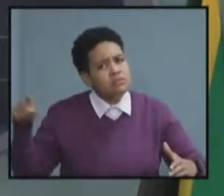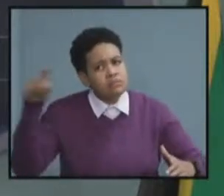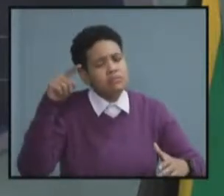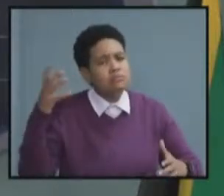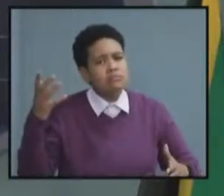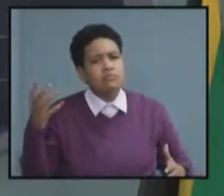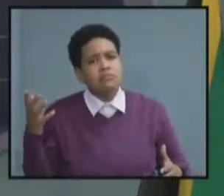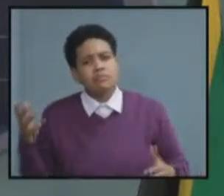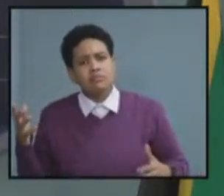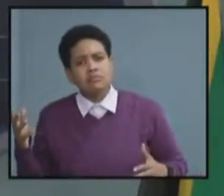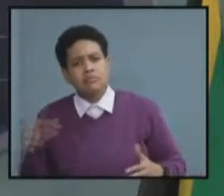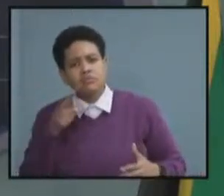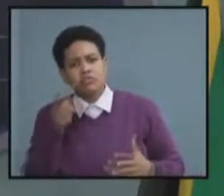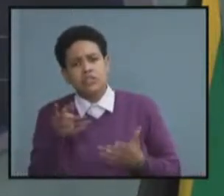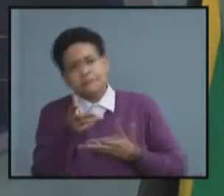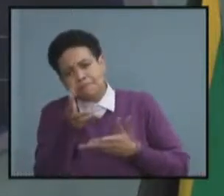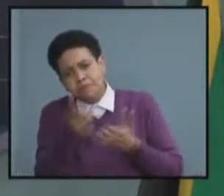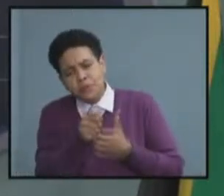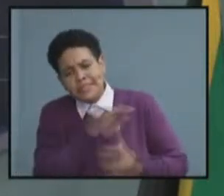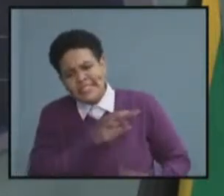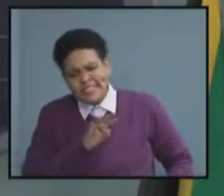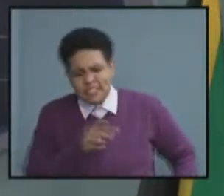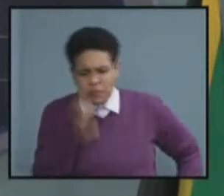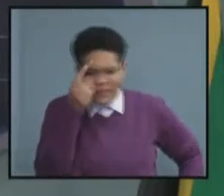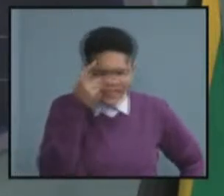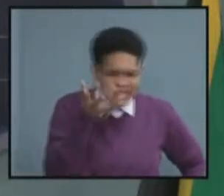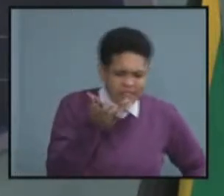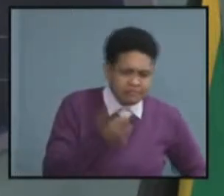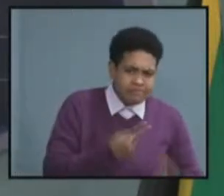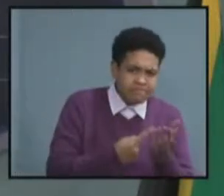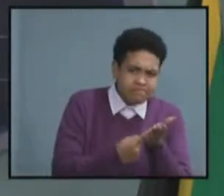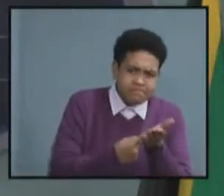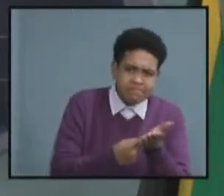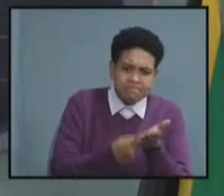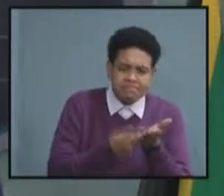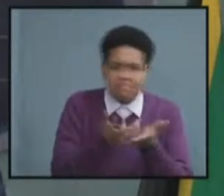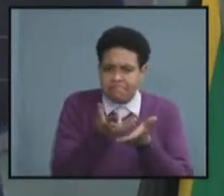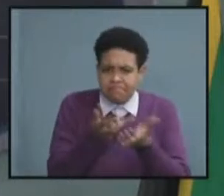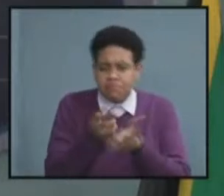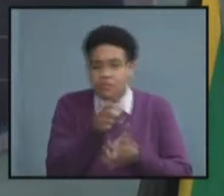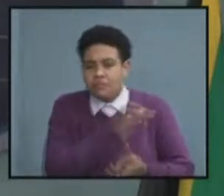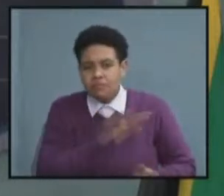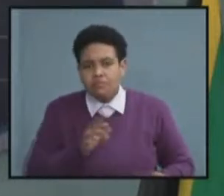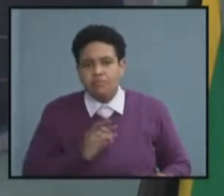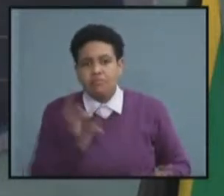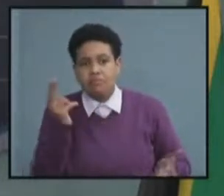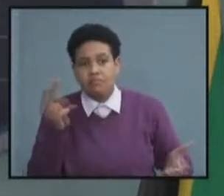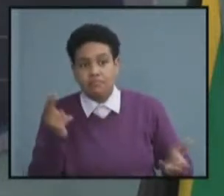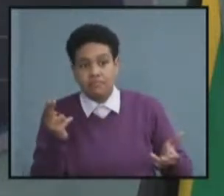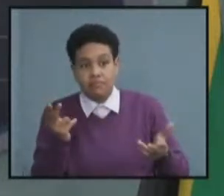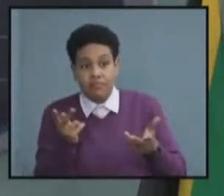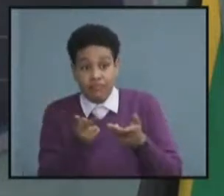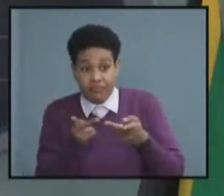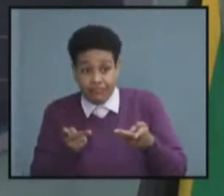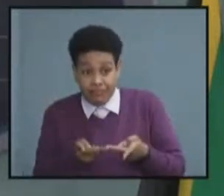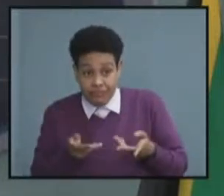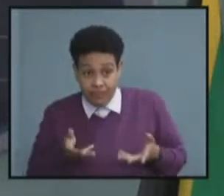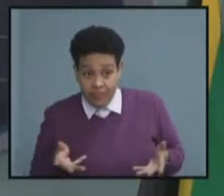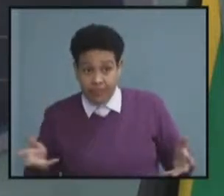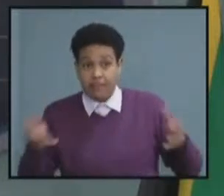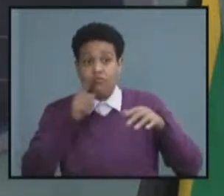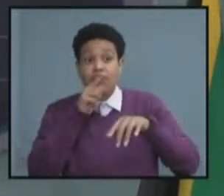to dialogue with their employees, negotiate with their employees, use the facilities that are